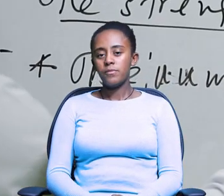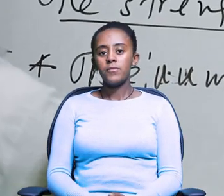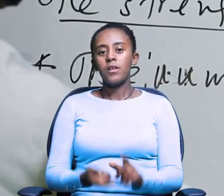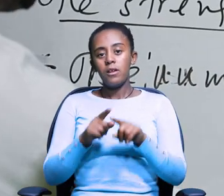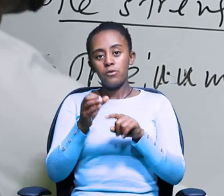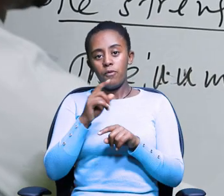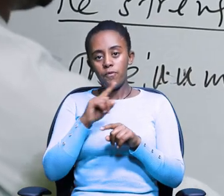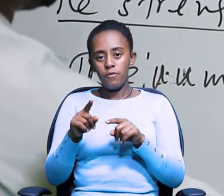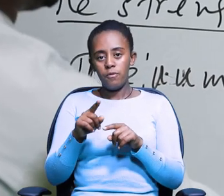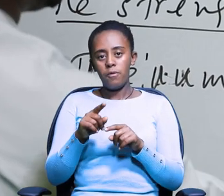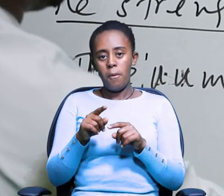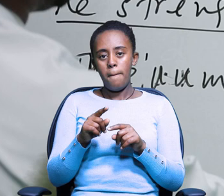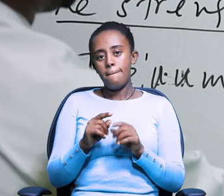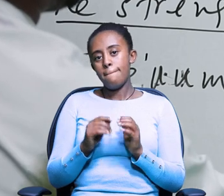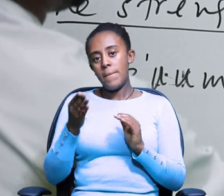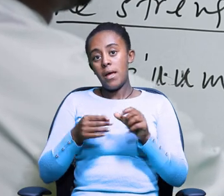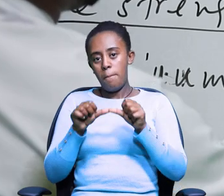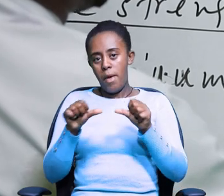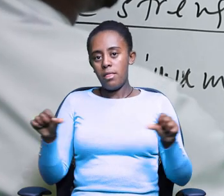turns of the coil per meter.